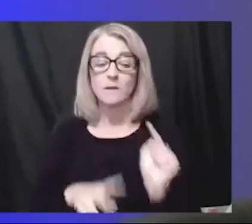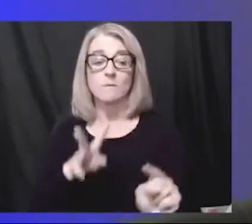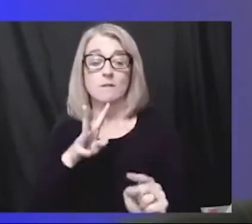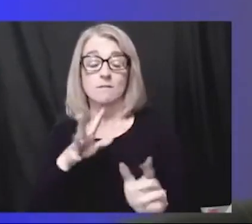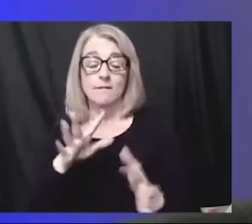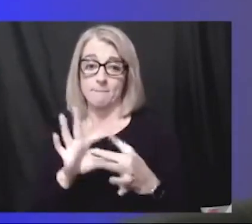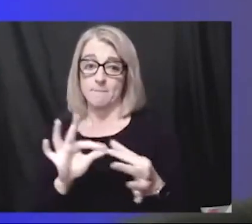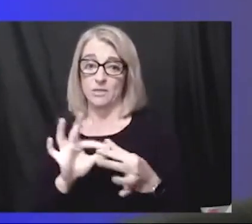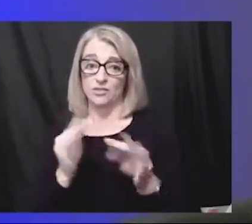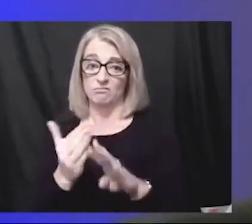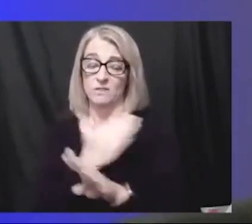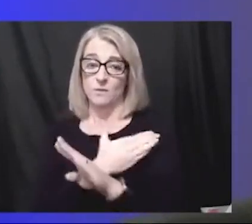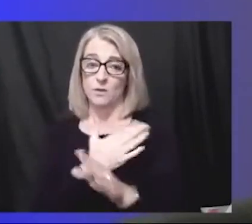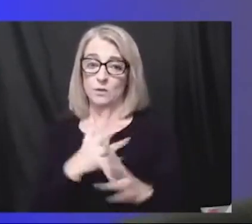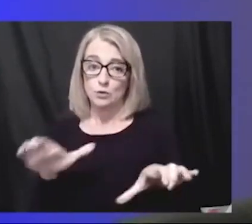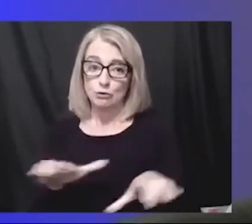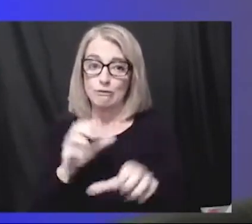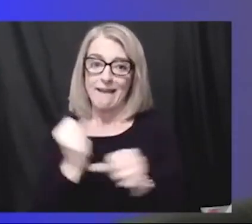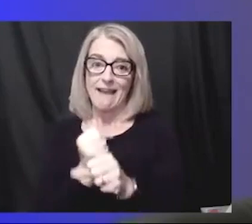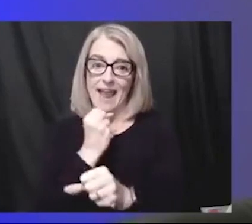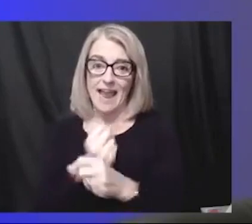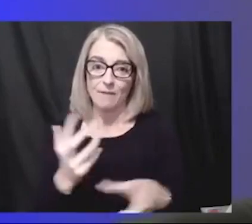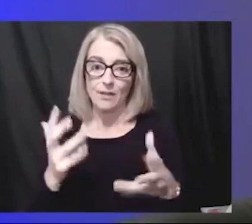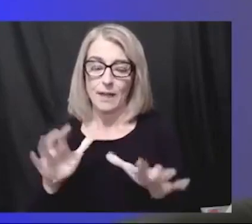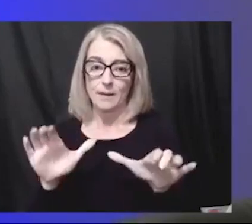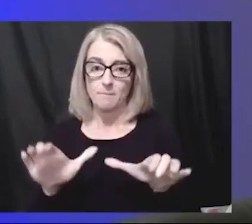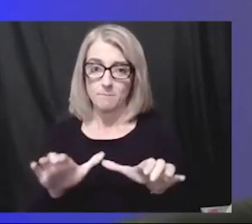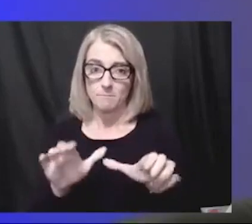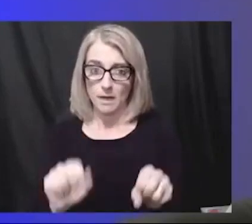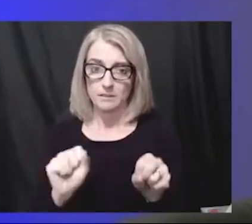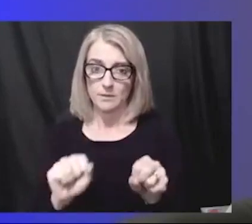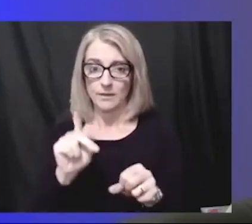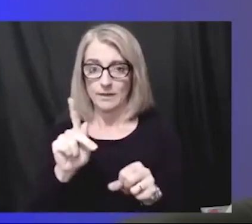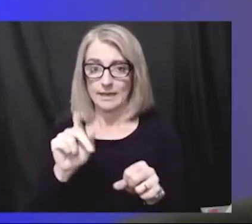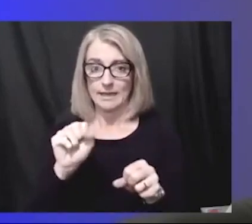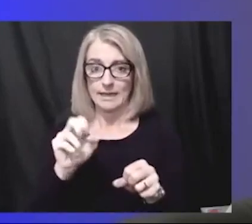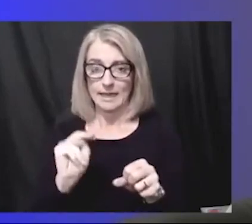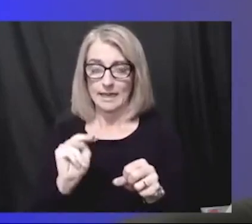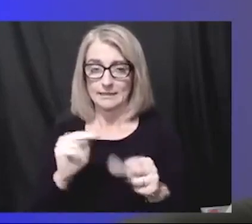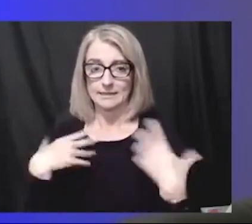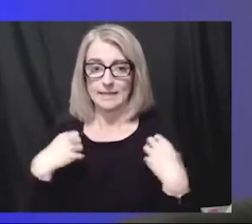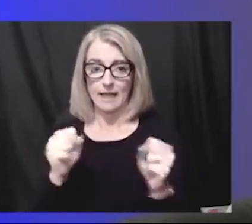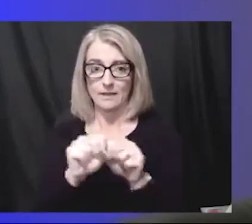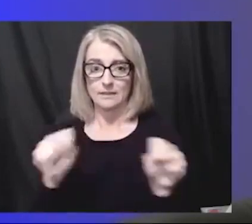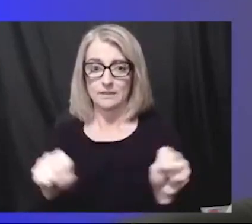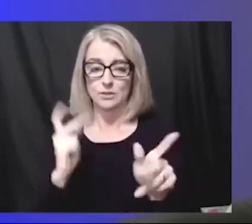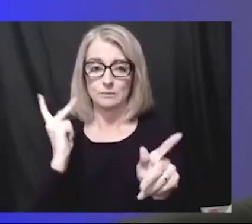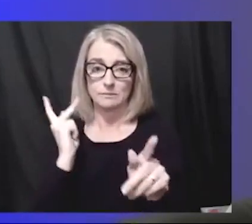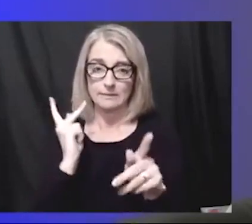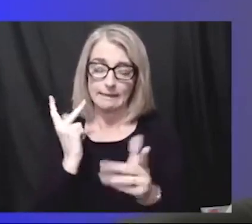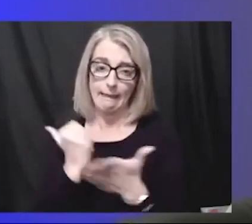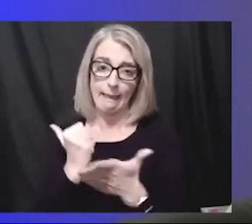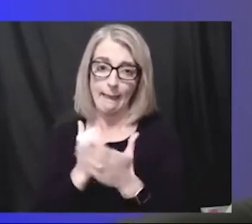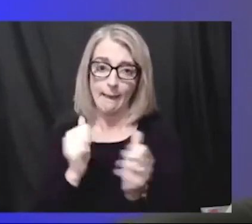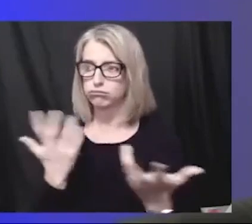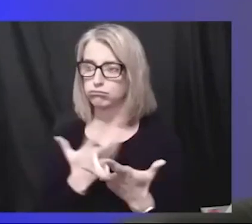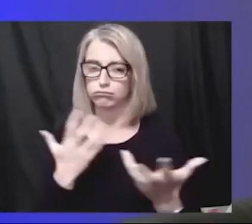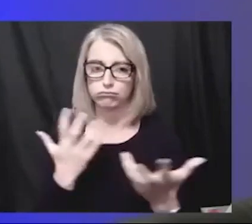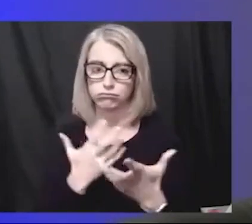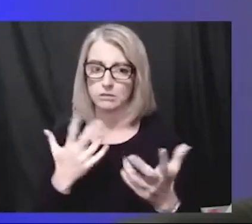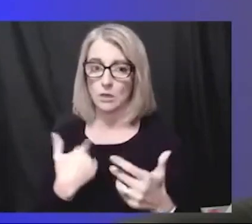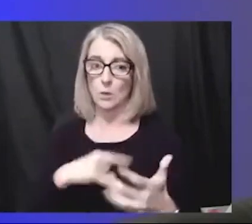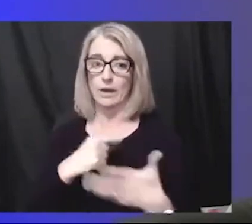HRSA. And we've talked about a bill for an unvaccinated patient who is being charged really high.